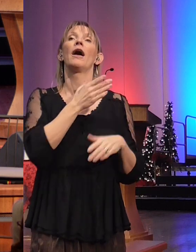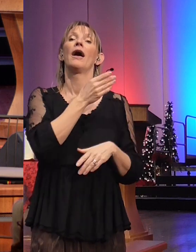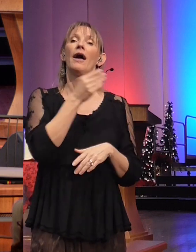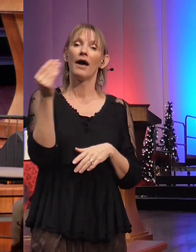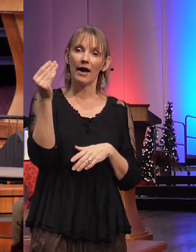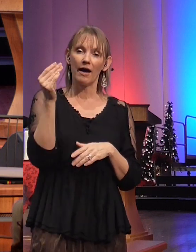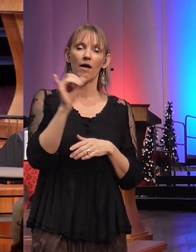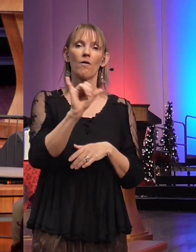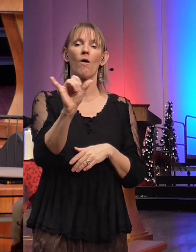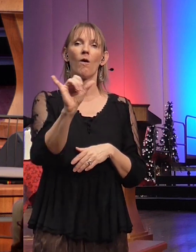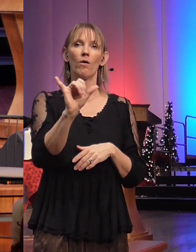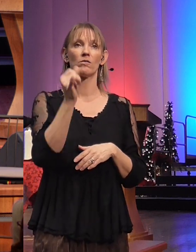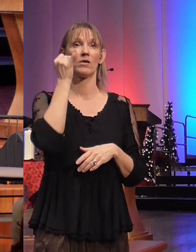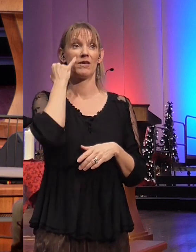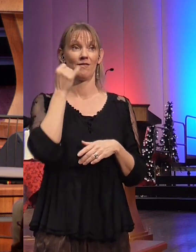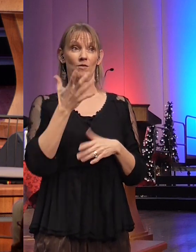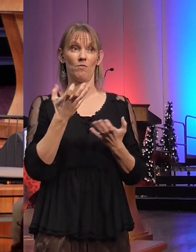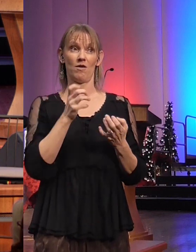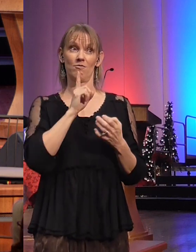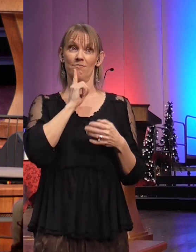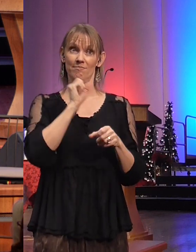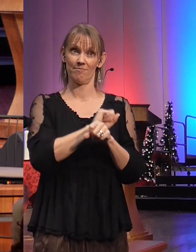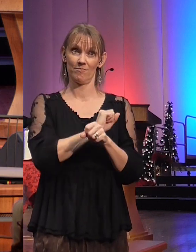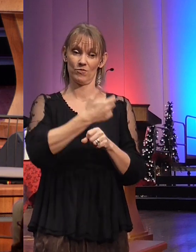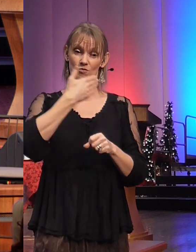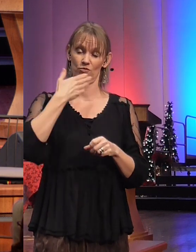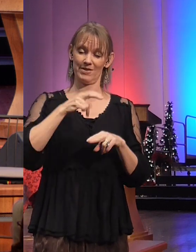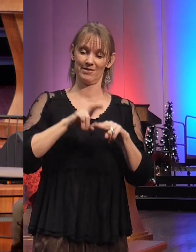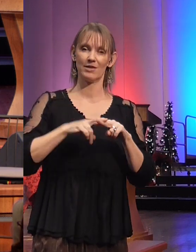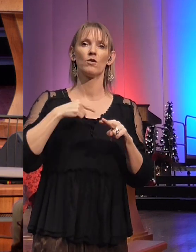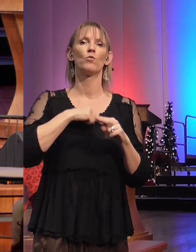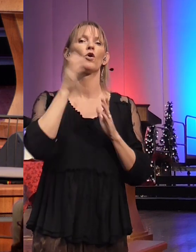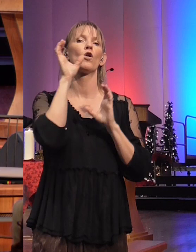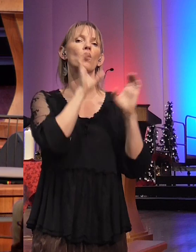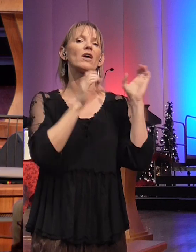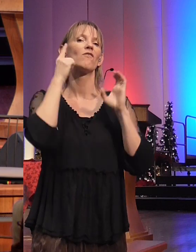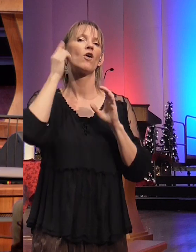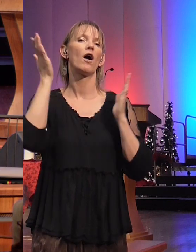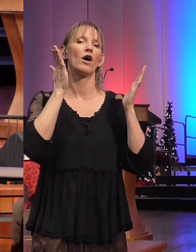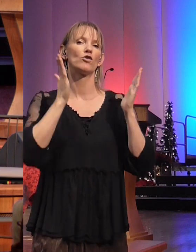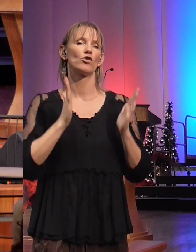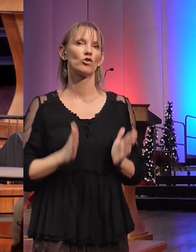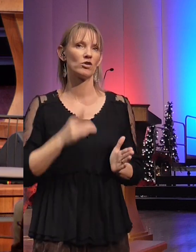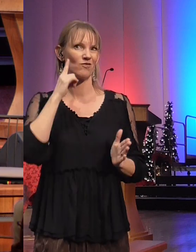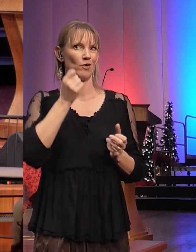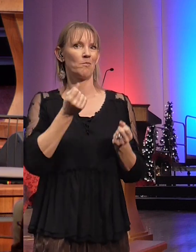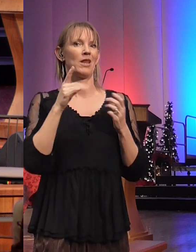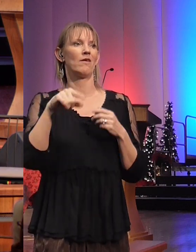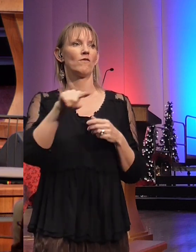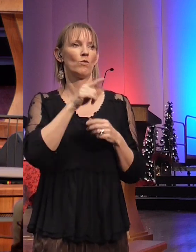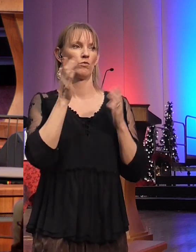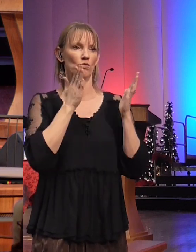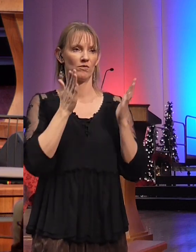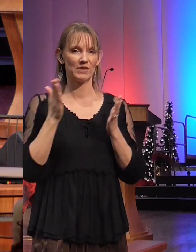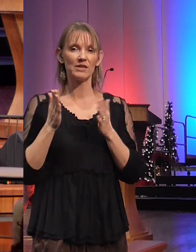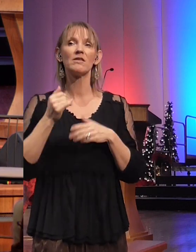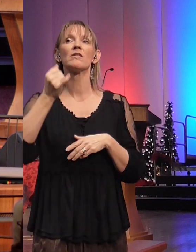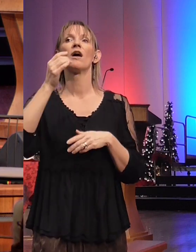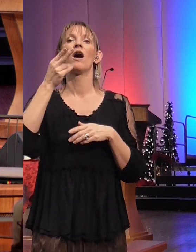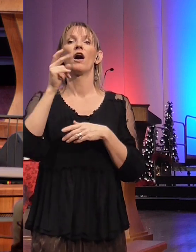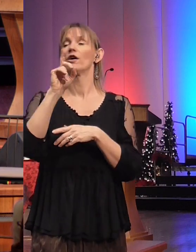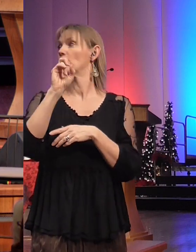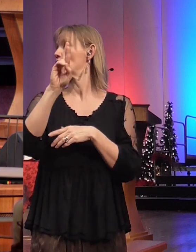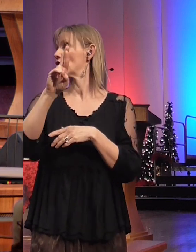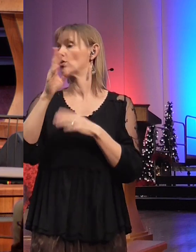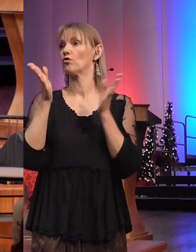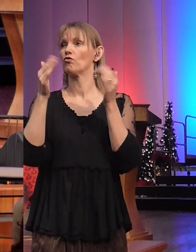we also, if you want to really get a good seat, we are looking for ushers. We need ushers for many of those services. And in the usher room, which